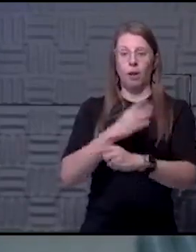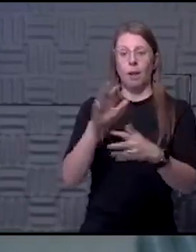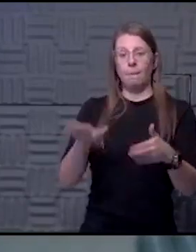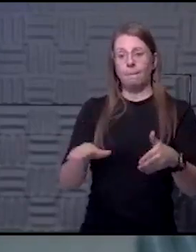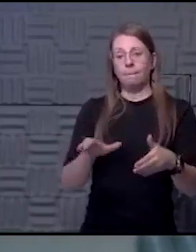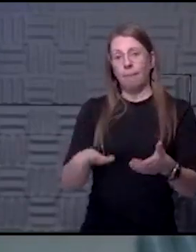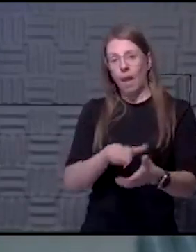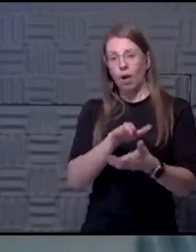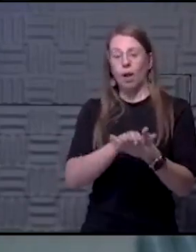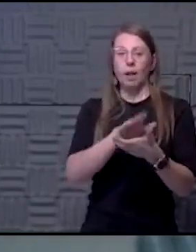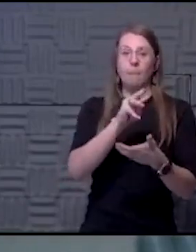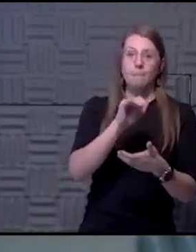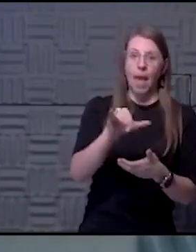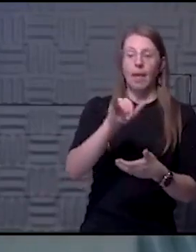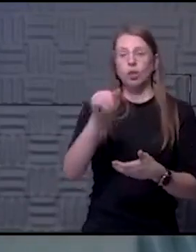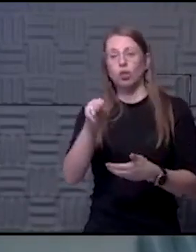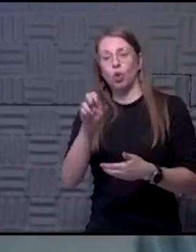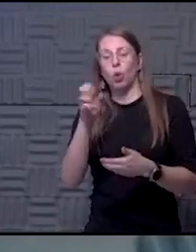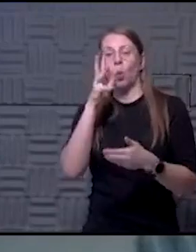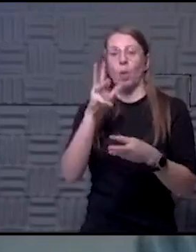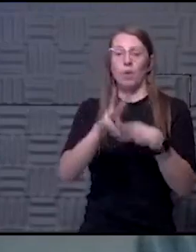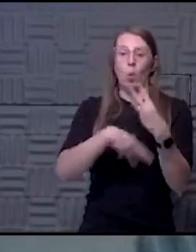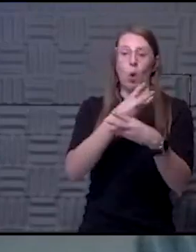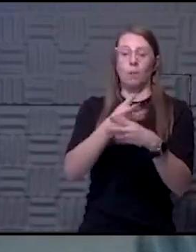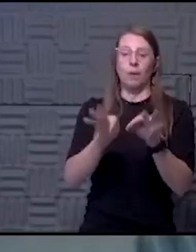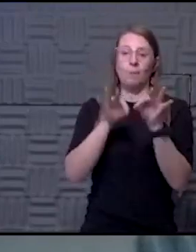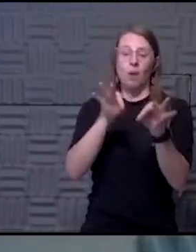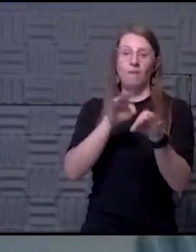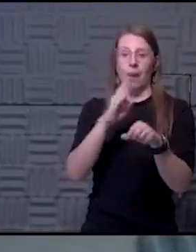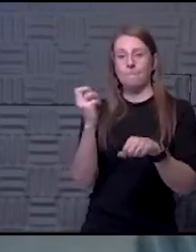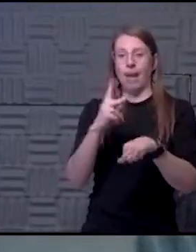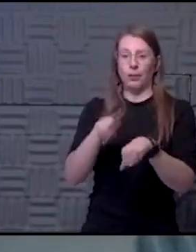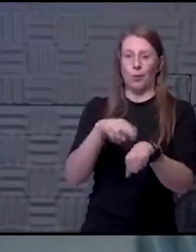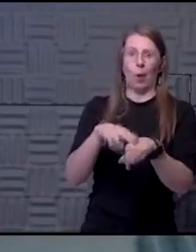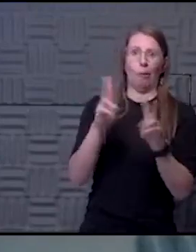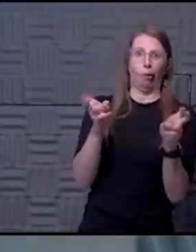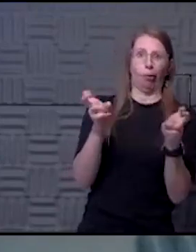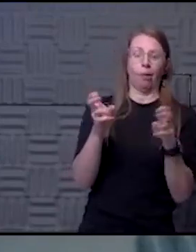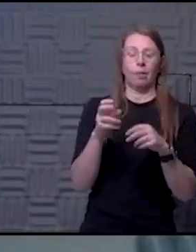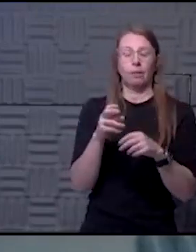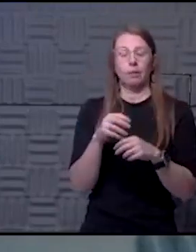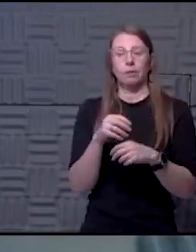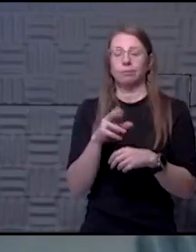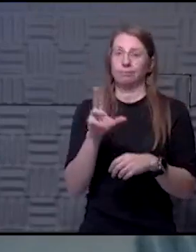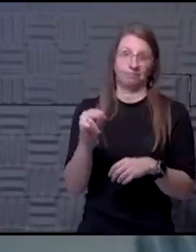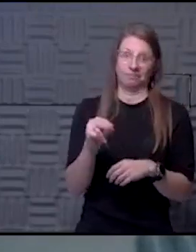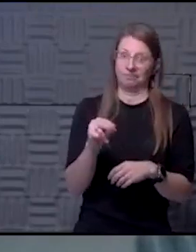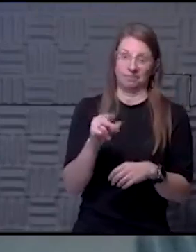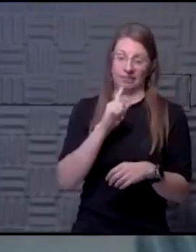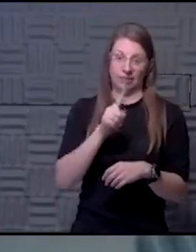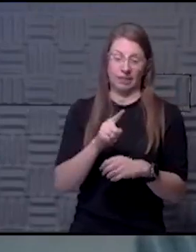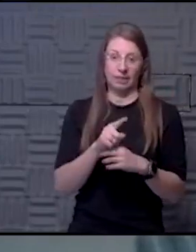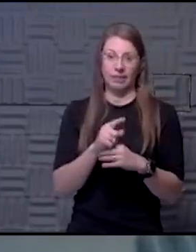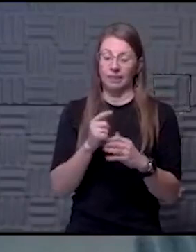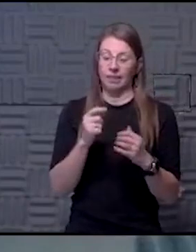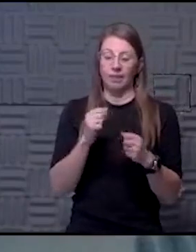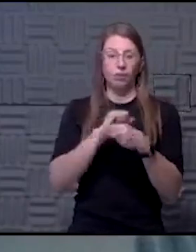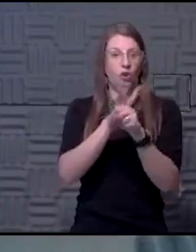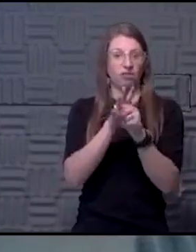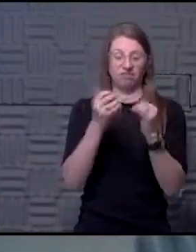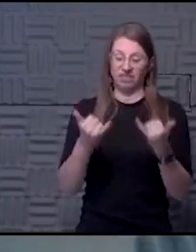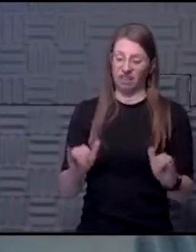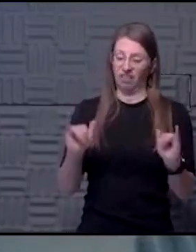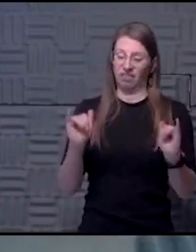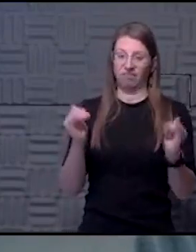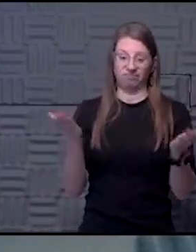in May or June. Will the world be perfect and back to normal by then? Odds are no. right? We will still have this around. So continue